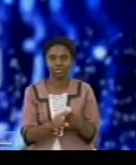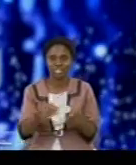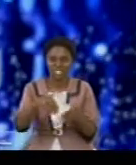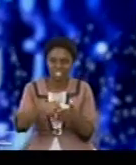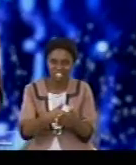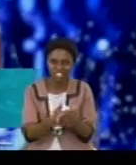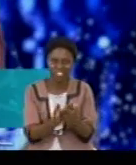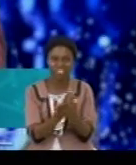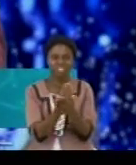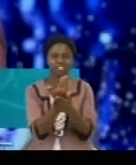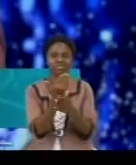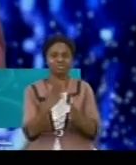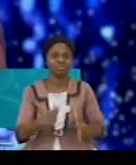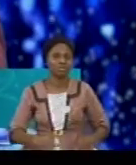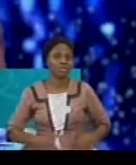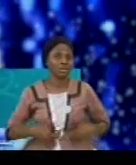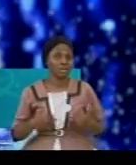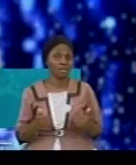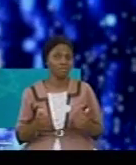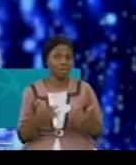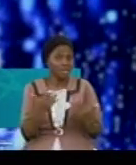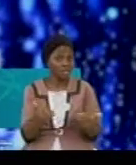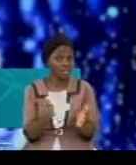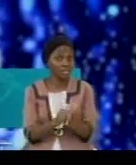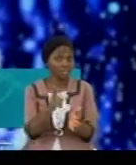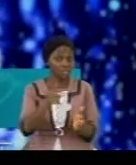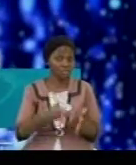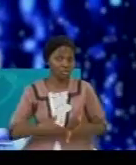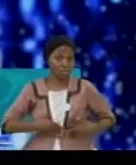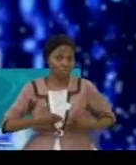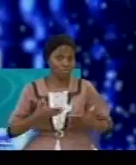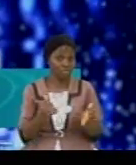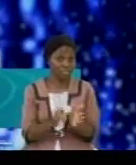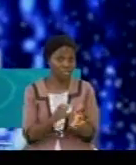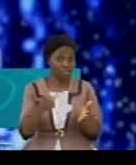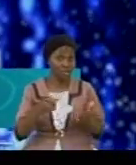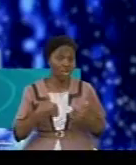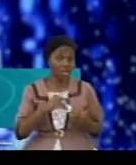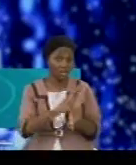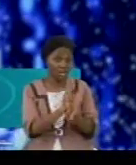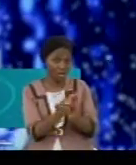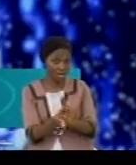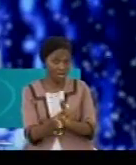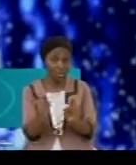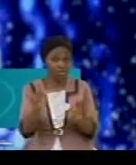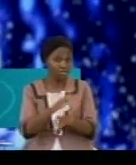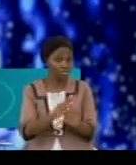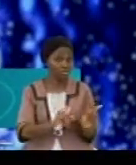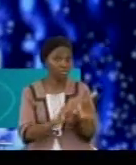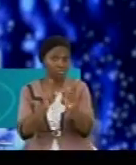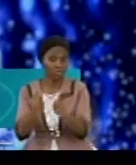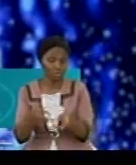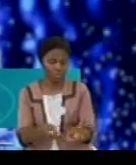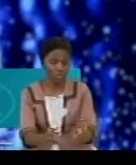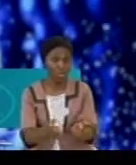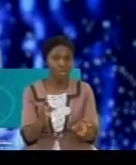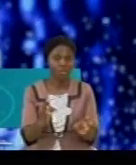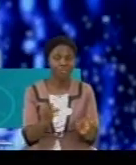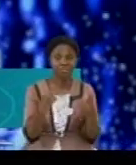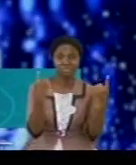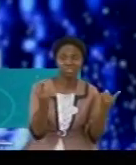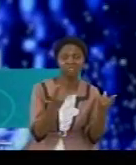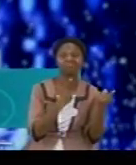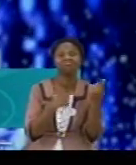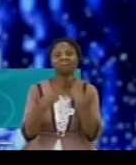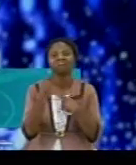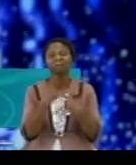and now that you say you have repented, you are no longer going in the way of sin, in the way of lust, in the way of carnality, and then you are